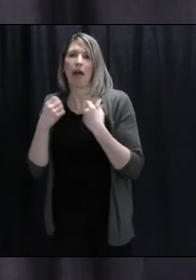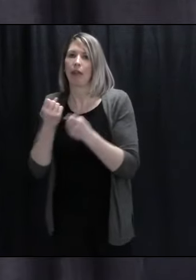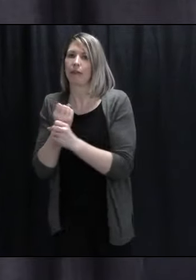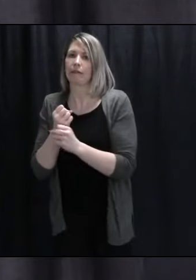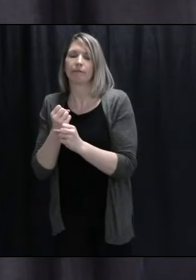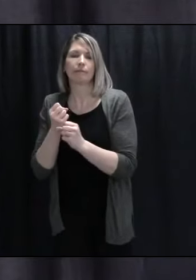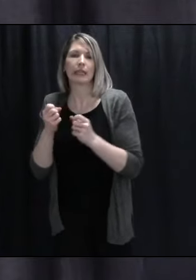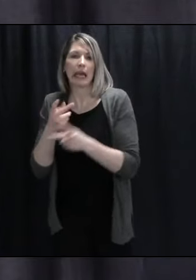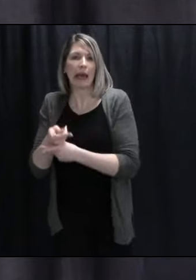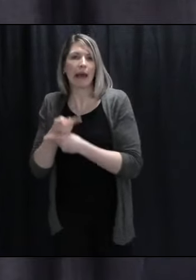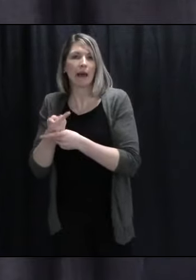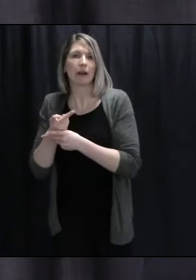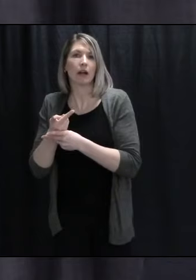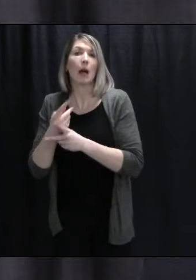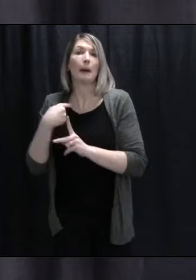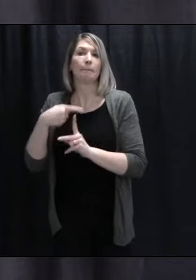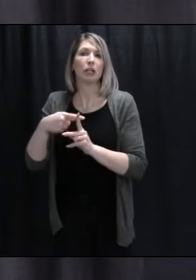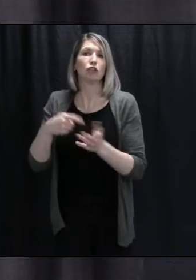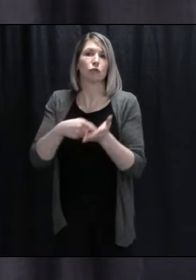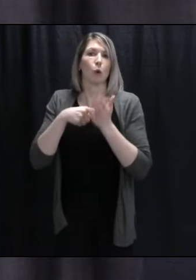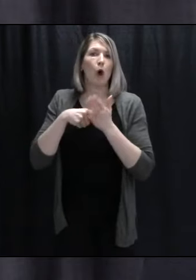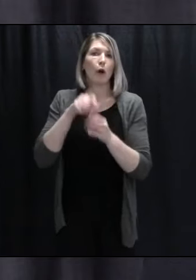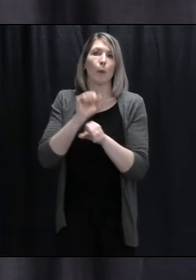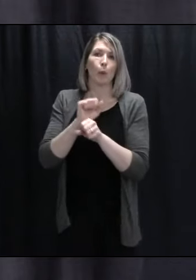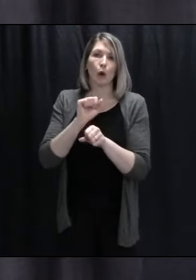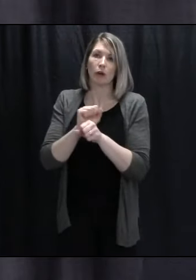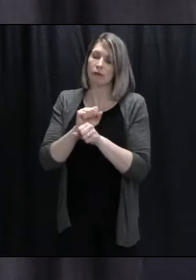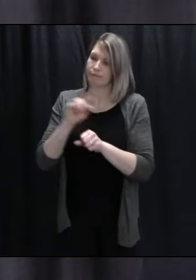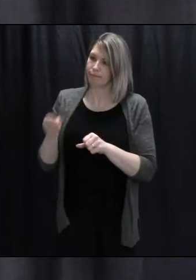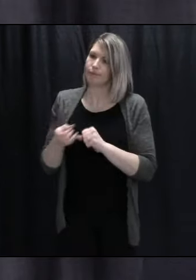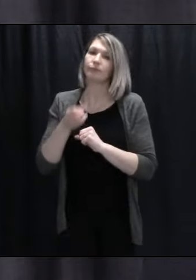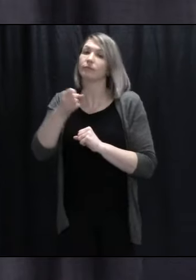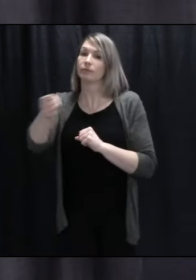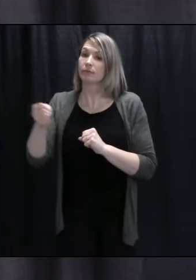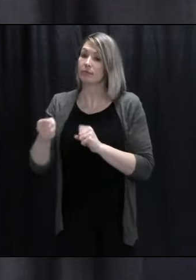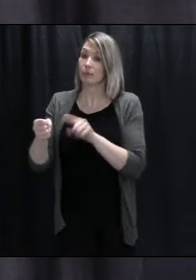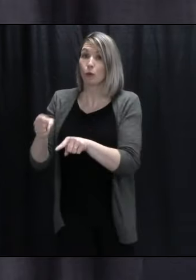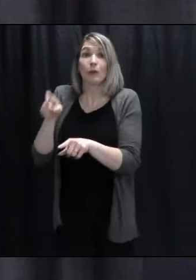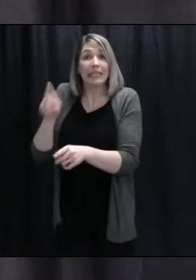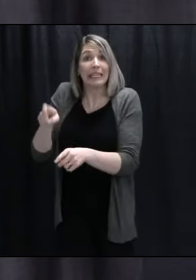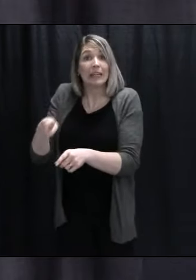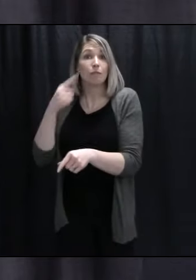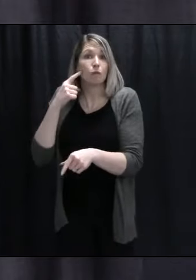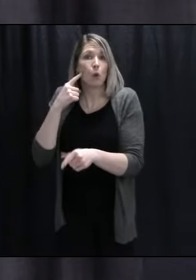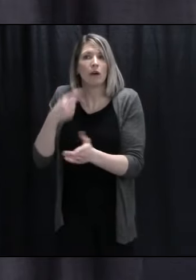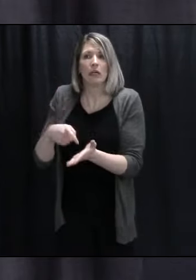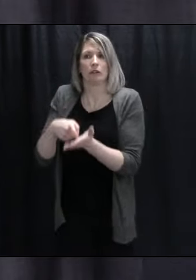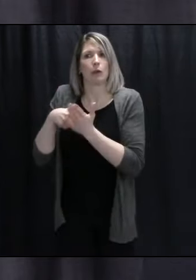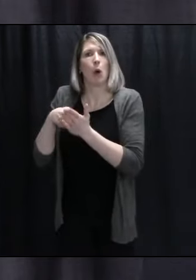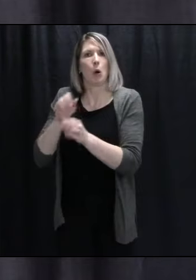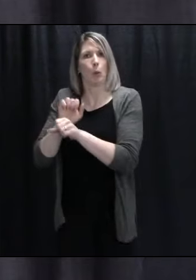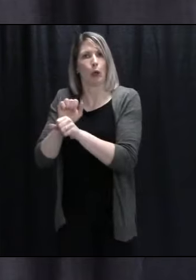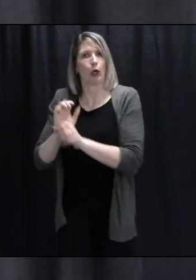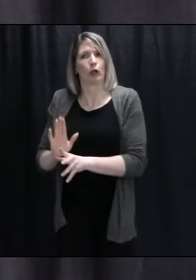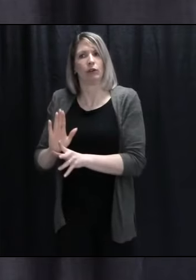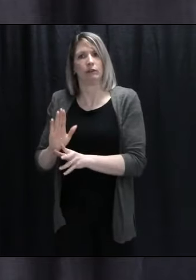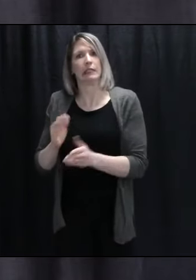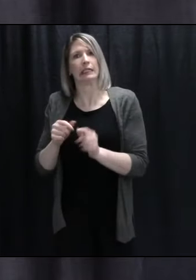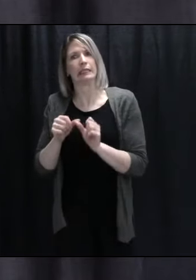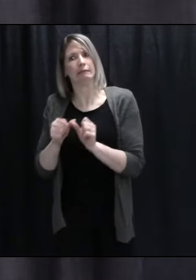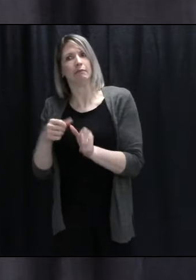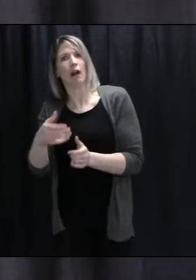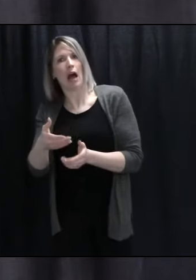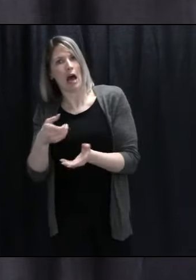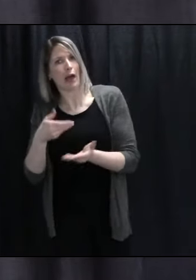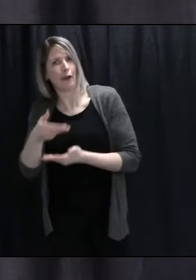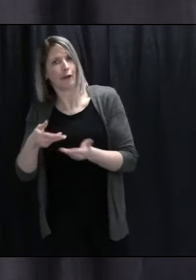to use the financial resources that they have available to them, to use that wisely, only if it's necessary, and if need be,